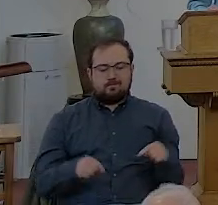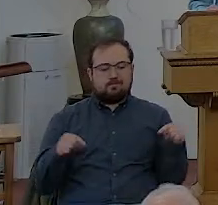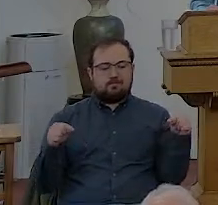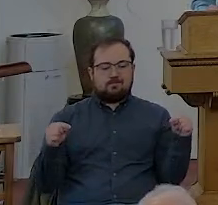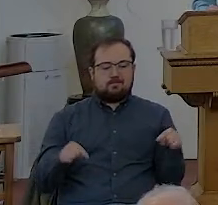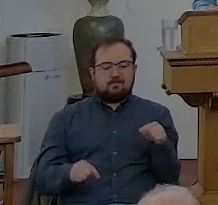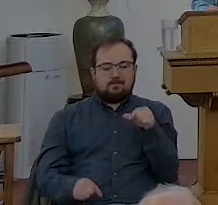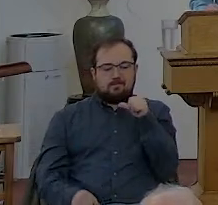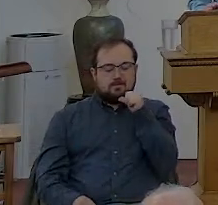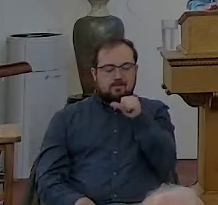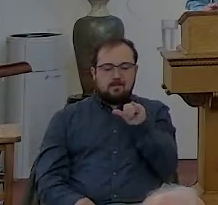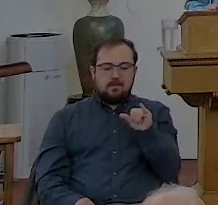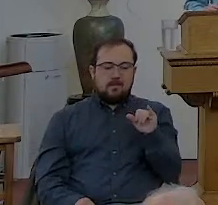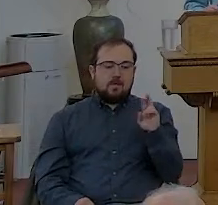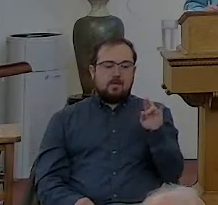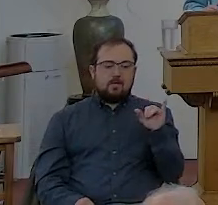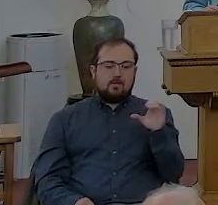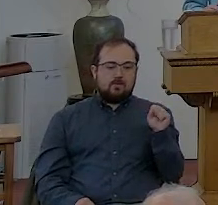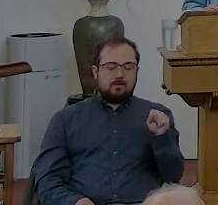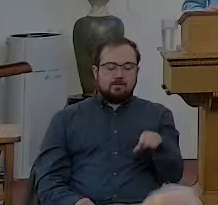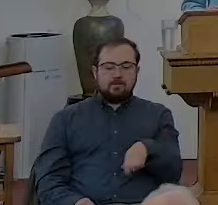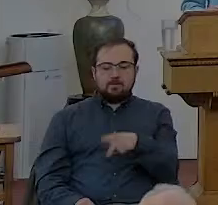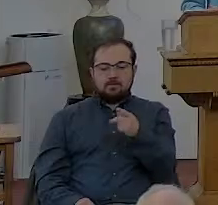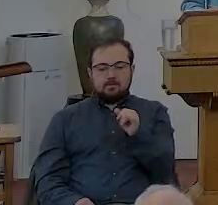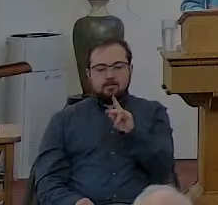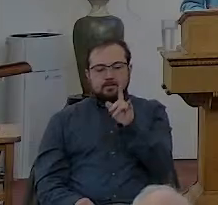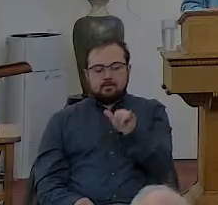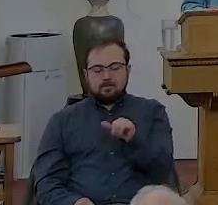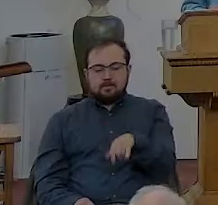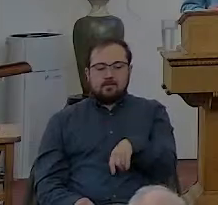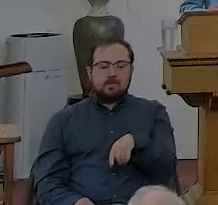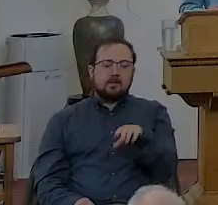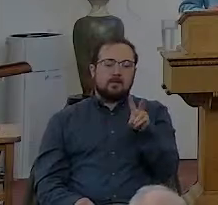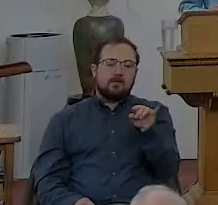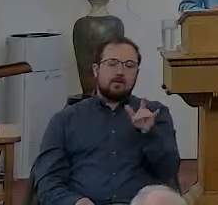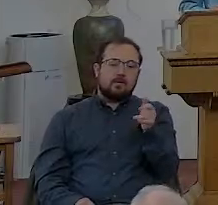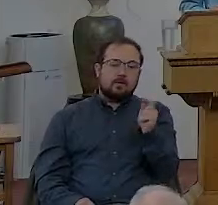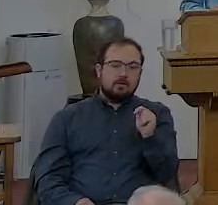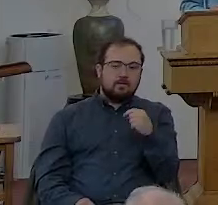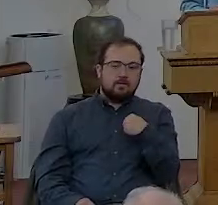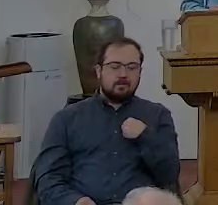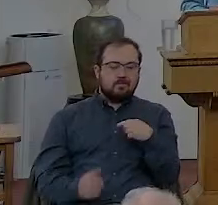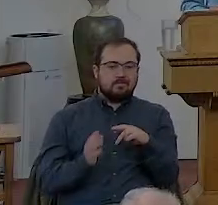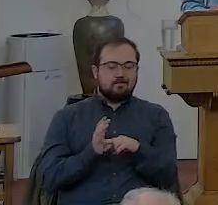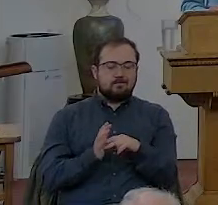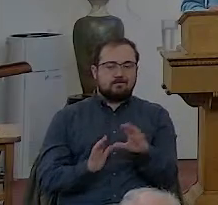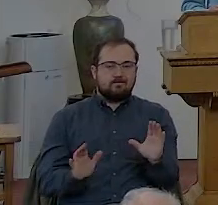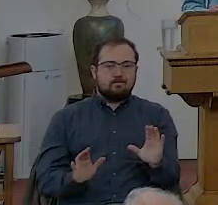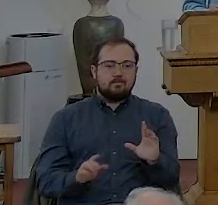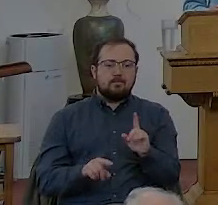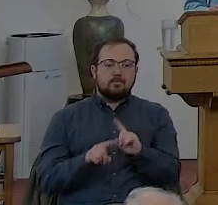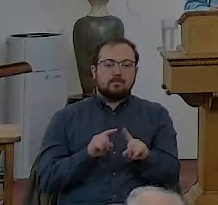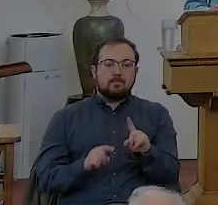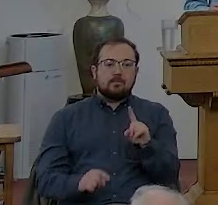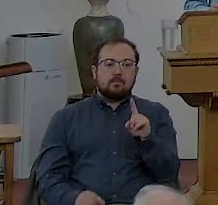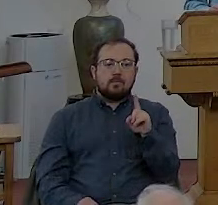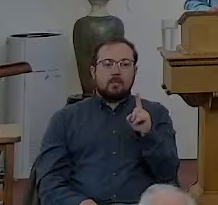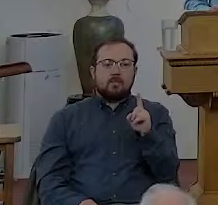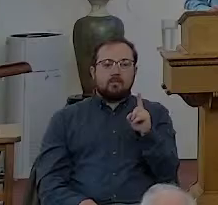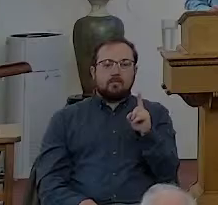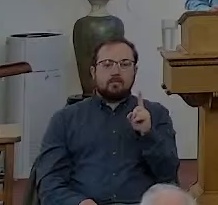an iris, pansy, or violet I'm referring to, but the bruise on